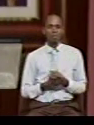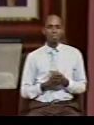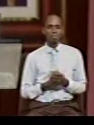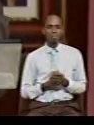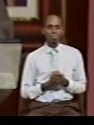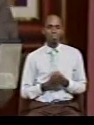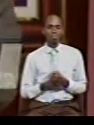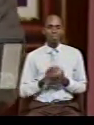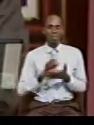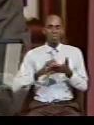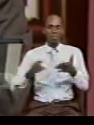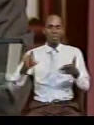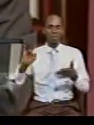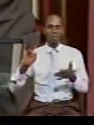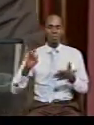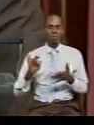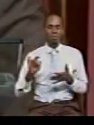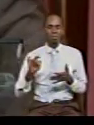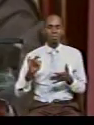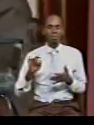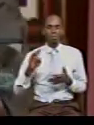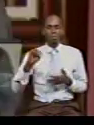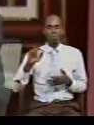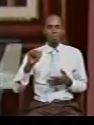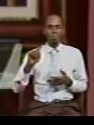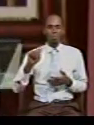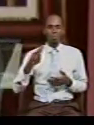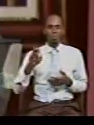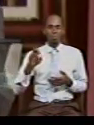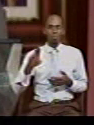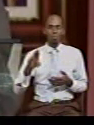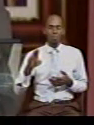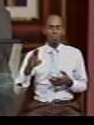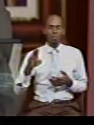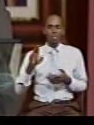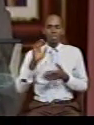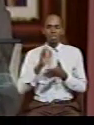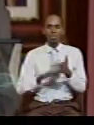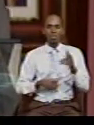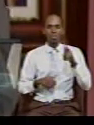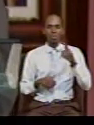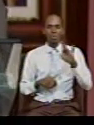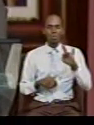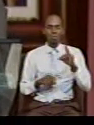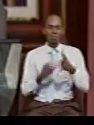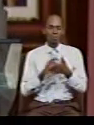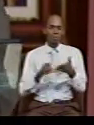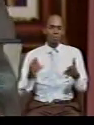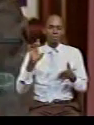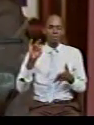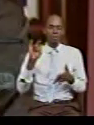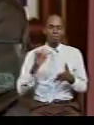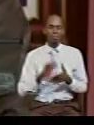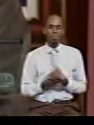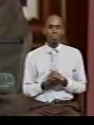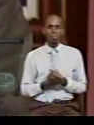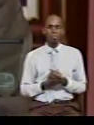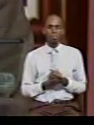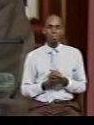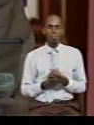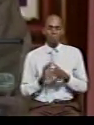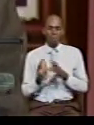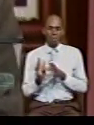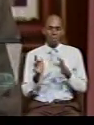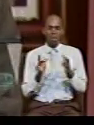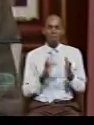28, verse 18. Matthew. Chapter 28, verse 18.